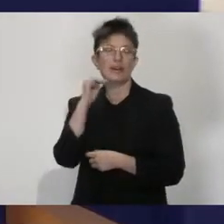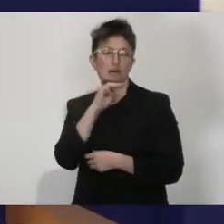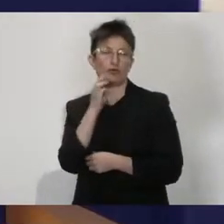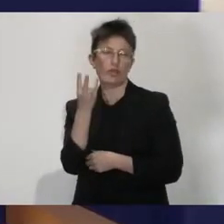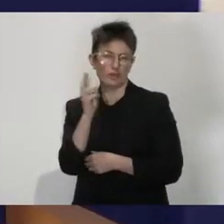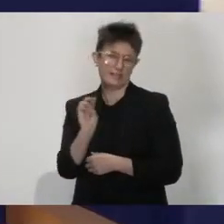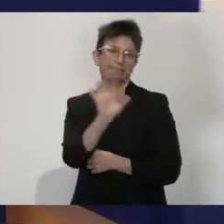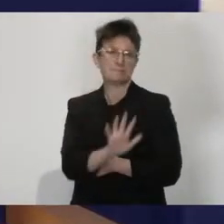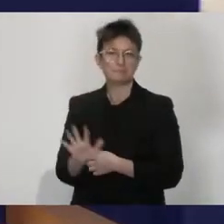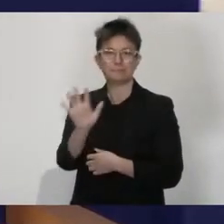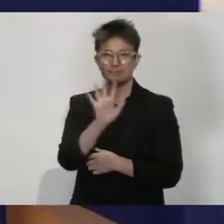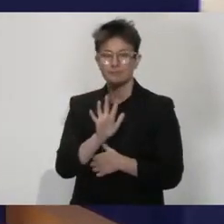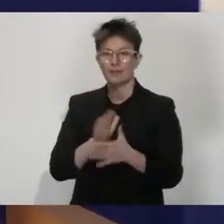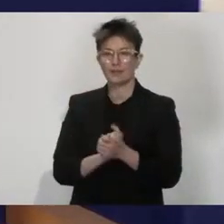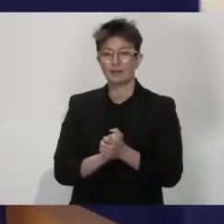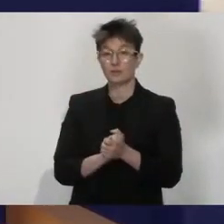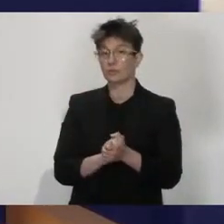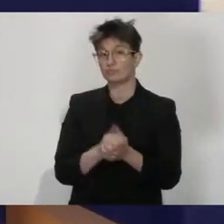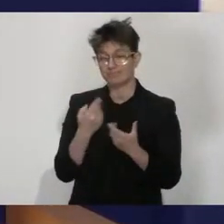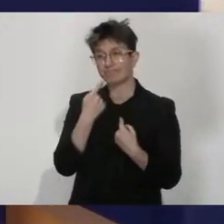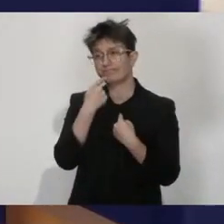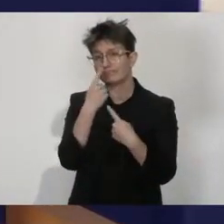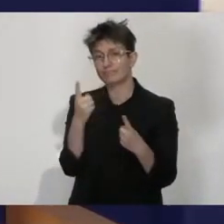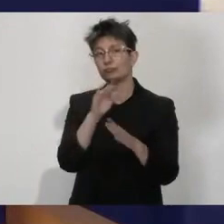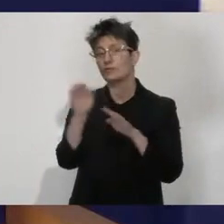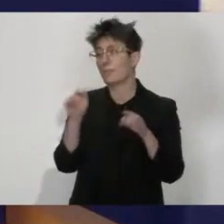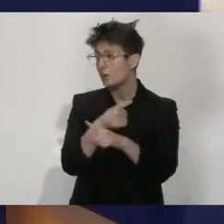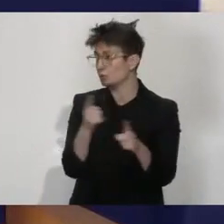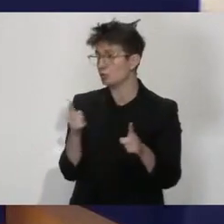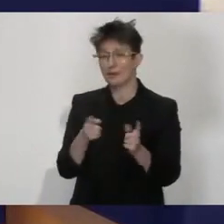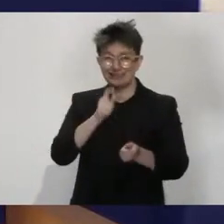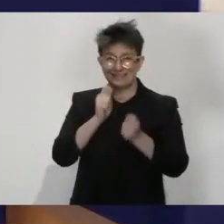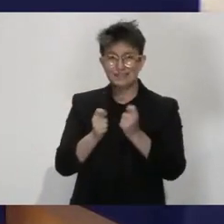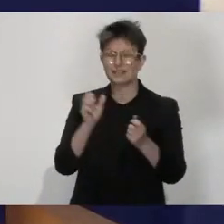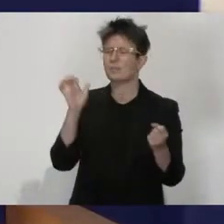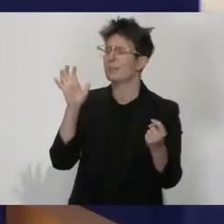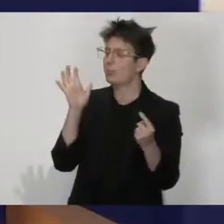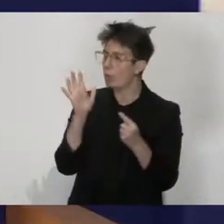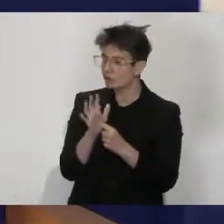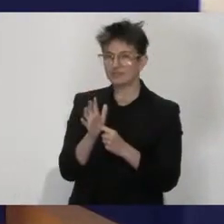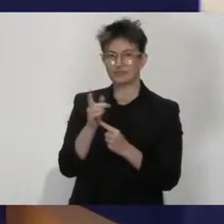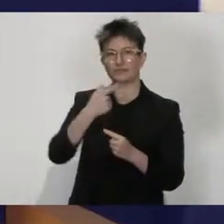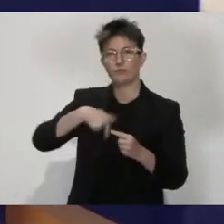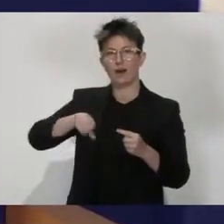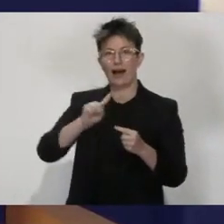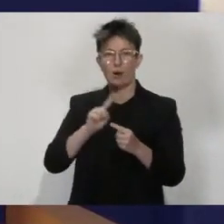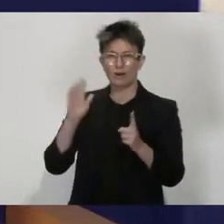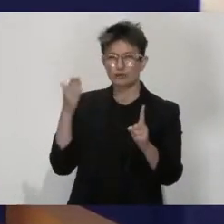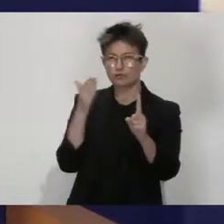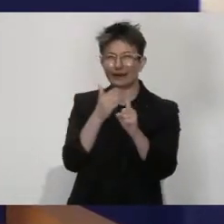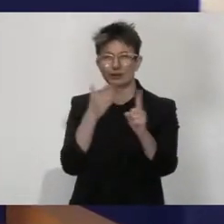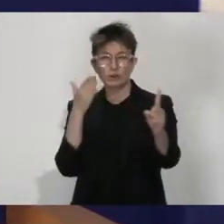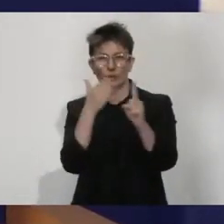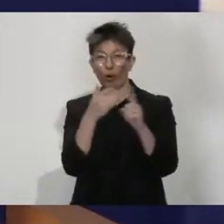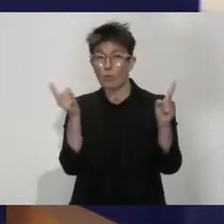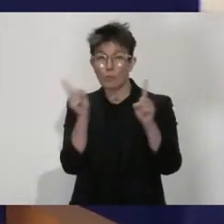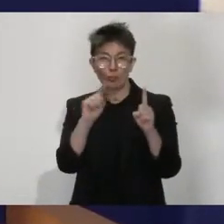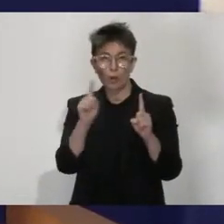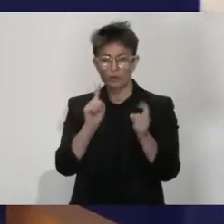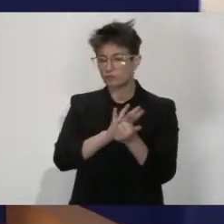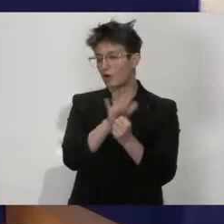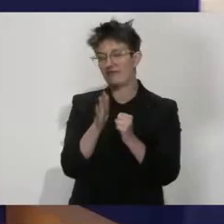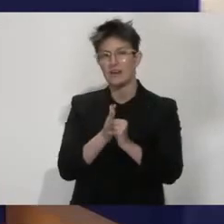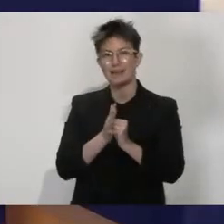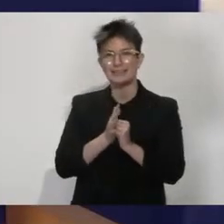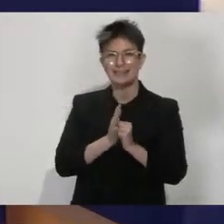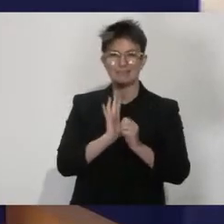Widespread testing is a critical part of our COVID-19 elimination strategy, and we continue to work with the broader health sector to carry